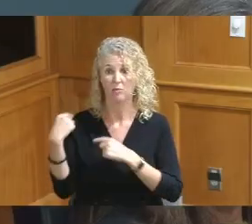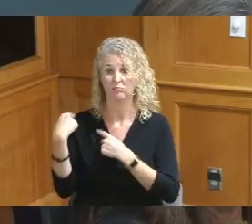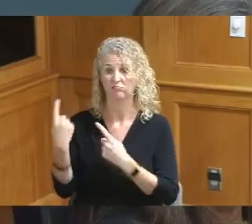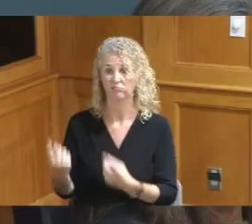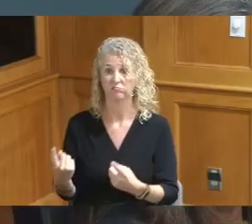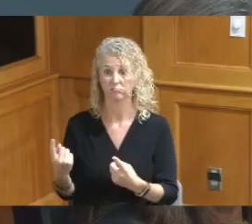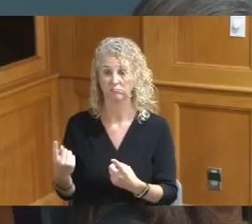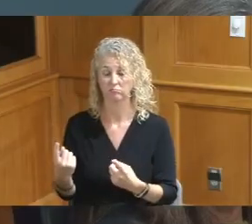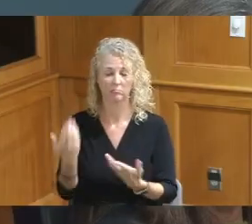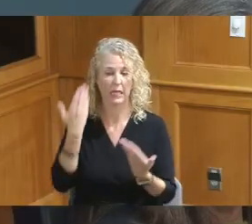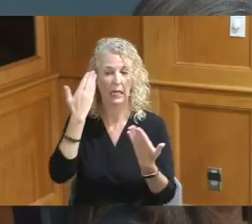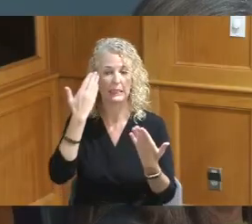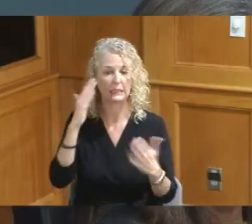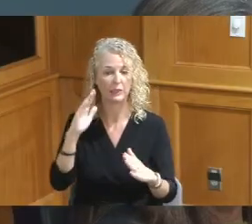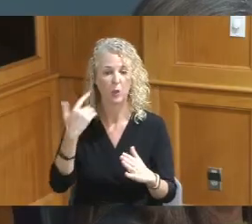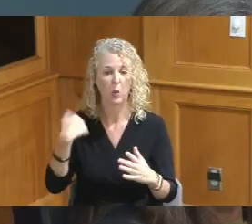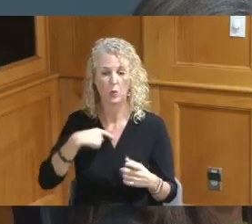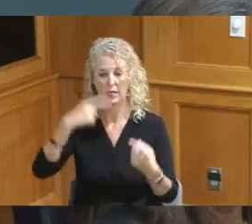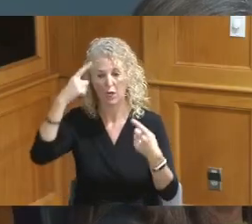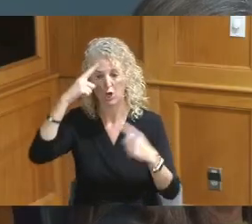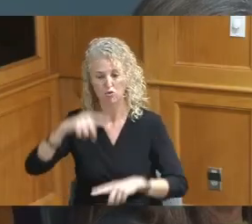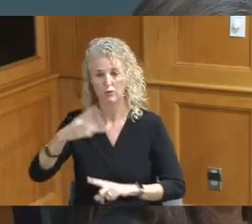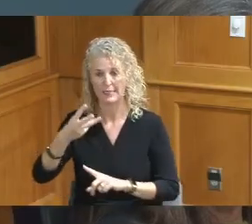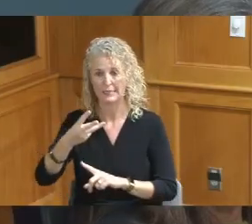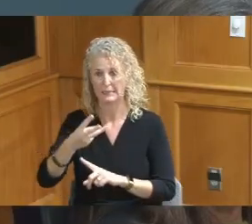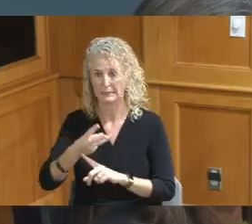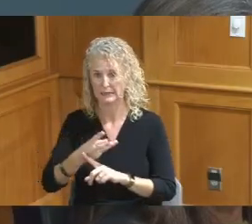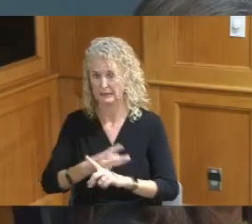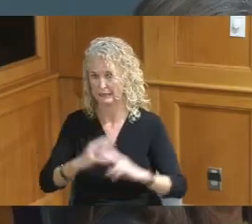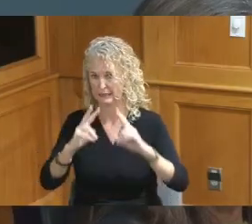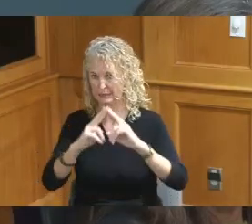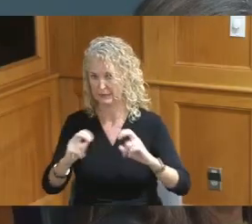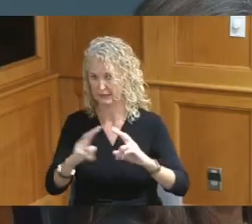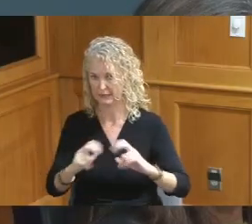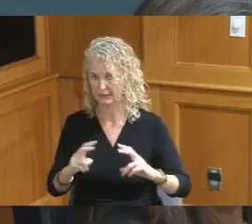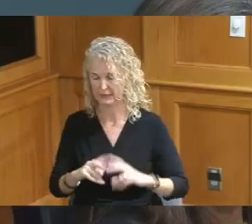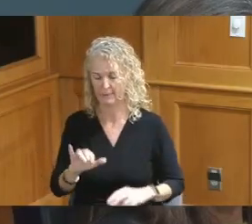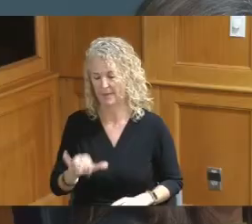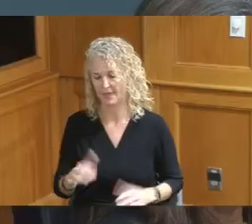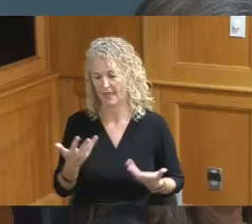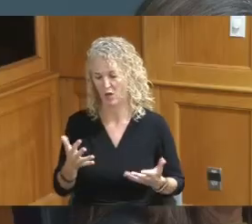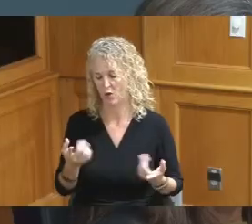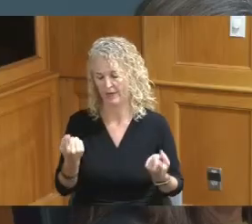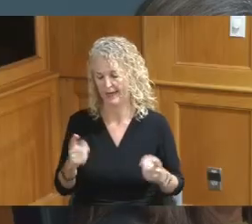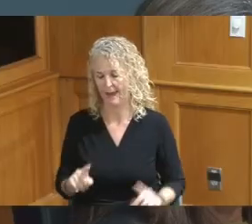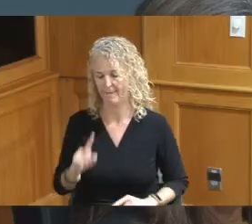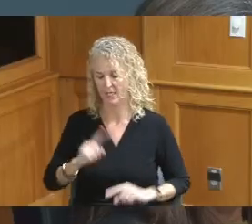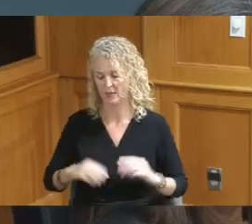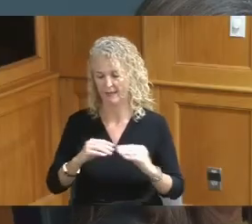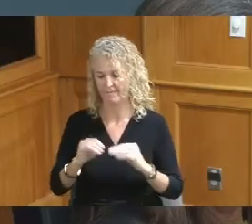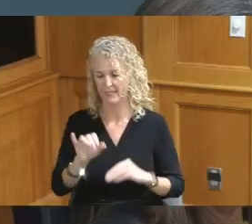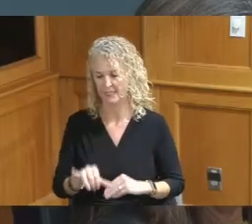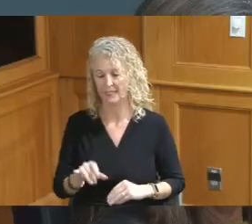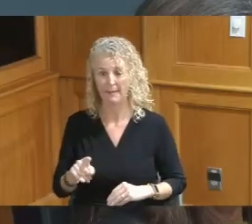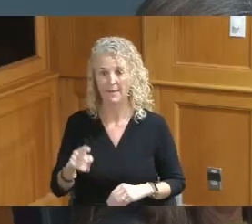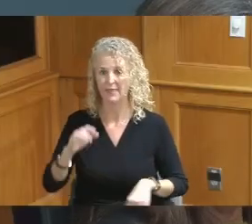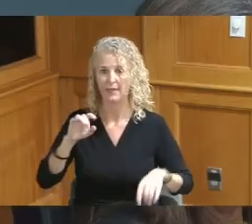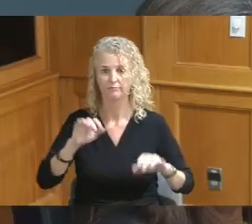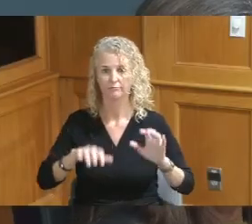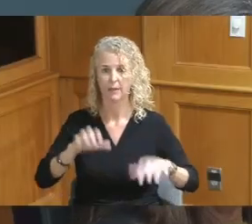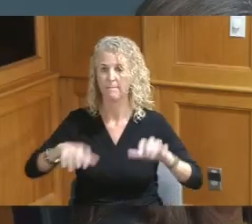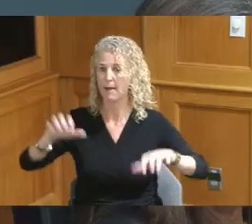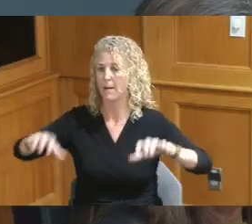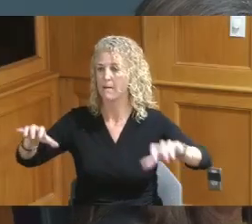while. And I didn't know that we had agreed to 6 months assessment. That's water under the bridge, but they're all over the place.